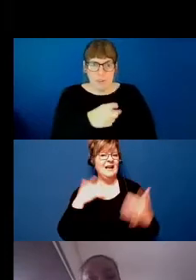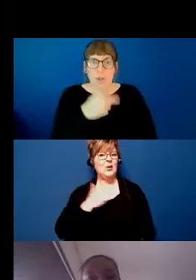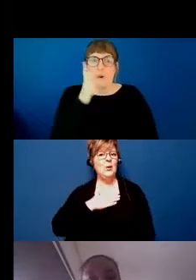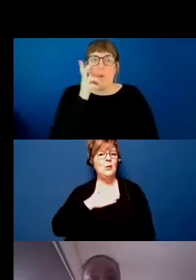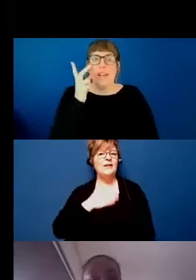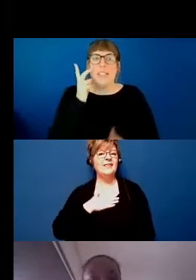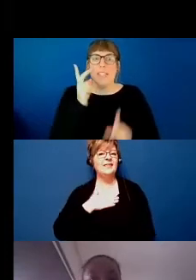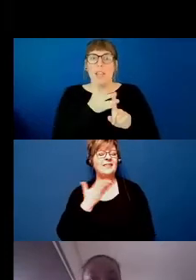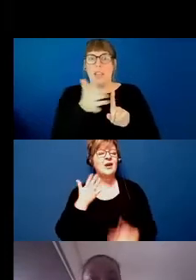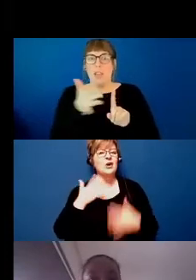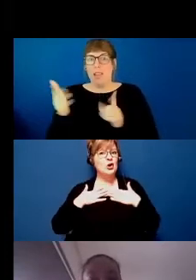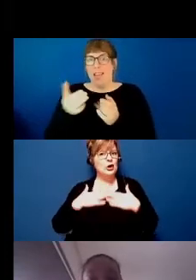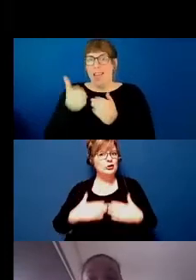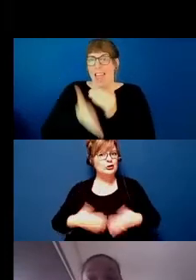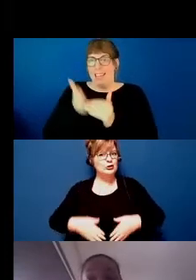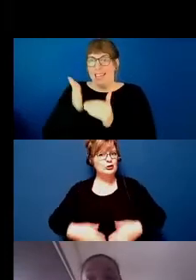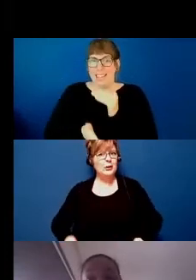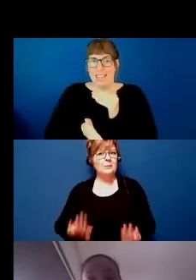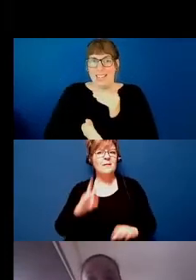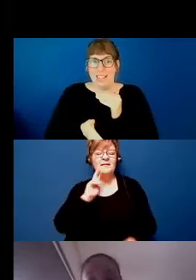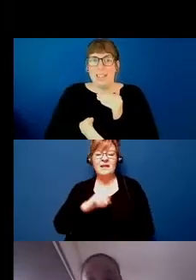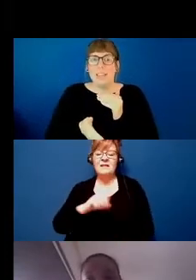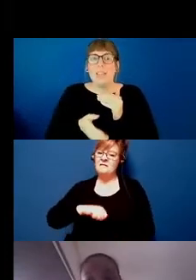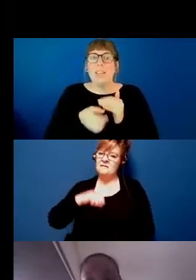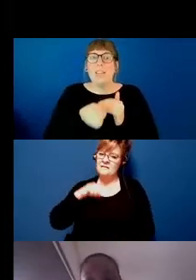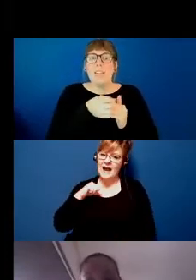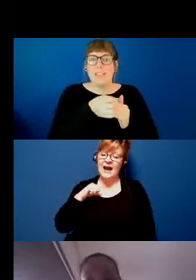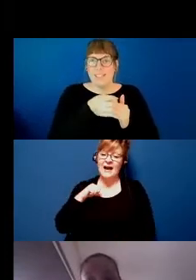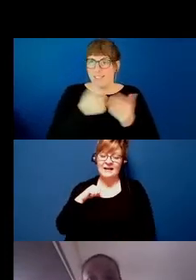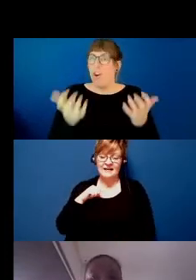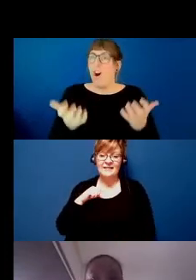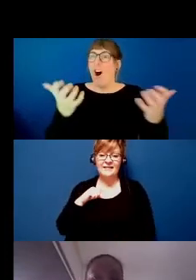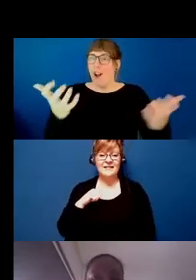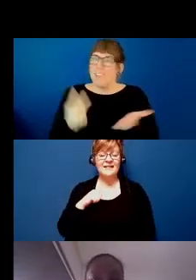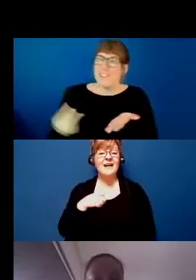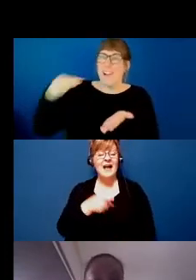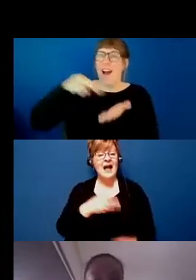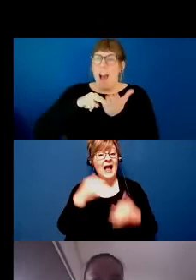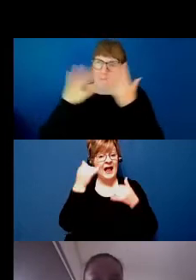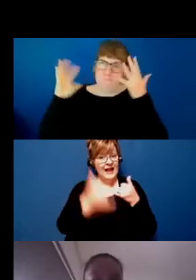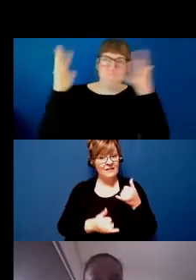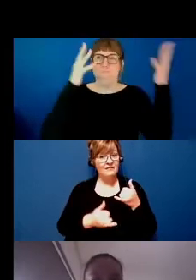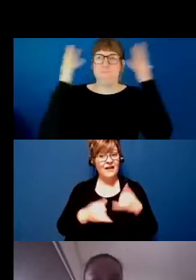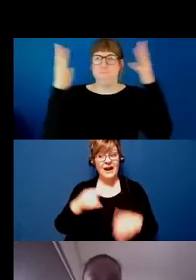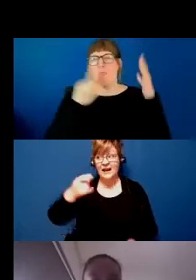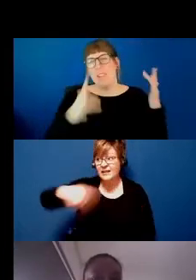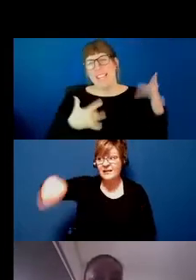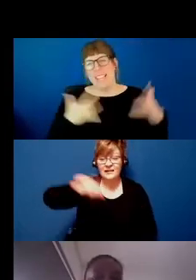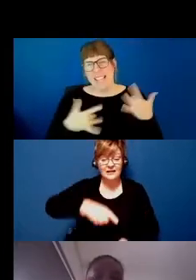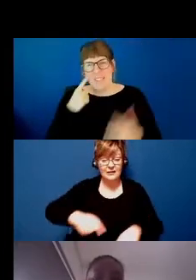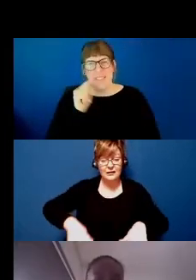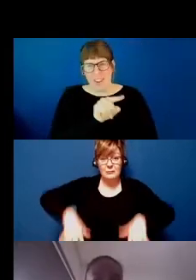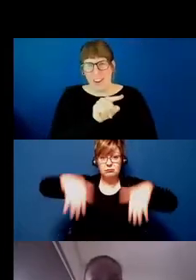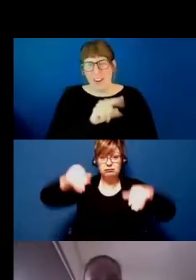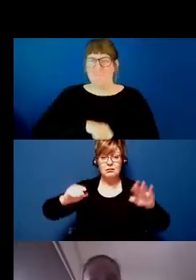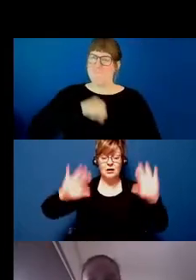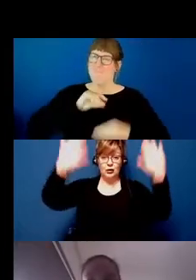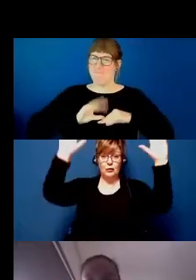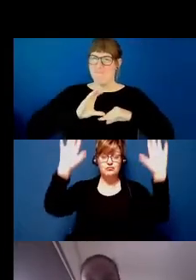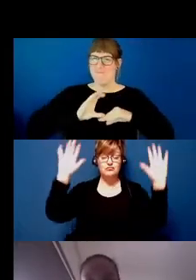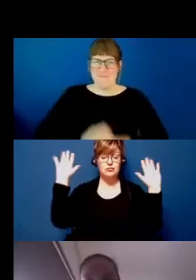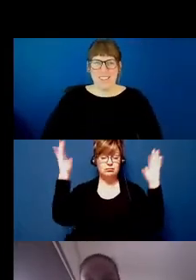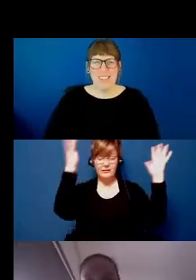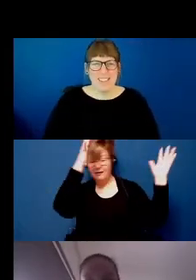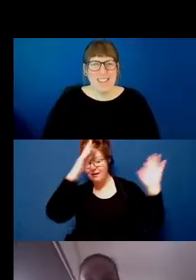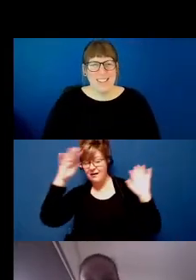of the performance that she does get a standing ovation, which was very, very exciting for her as well as for her